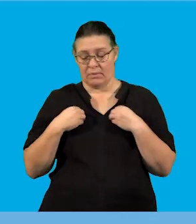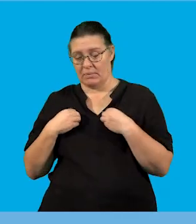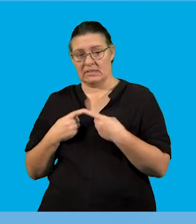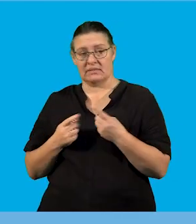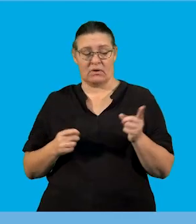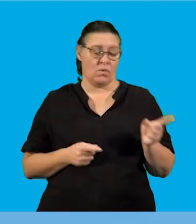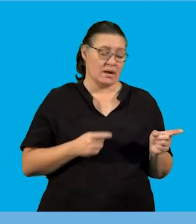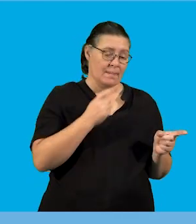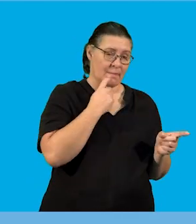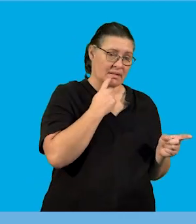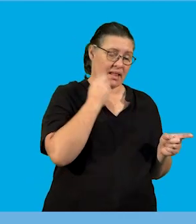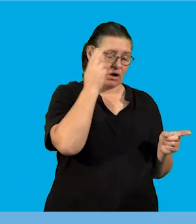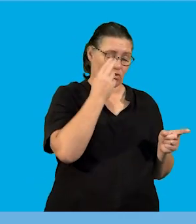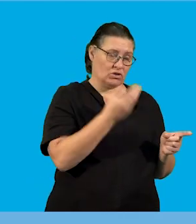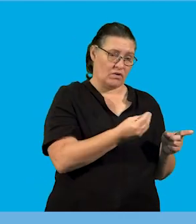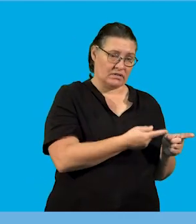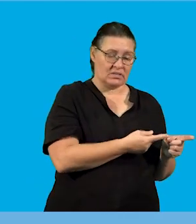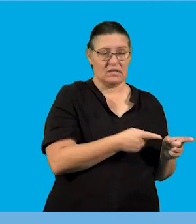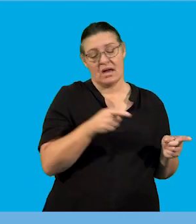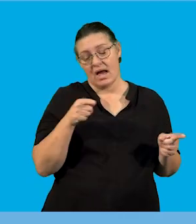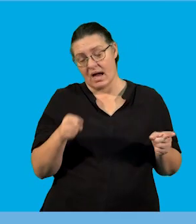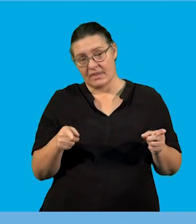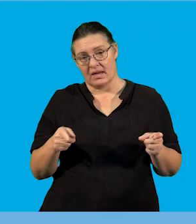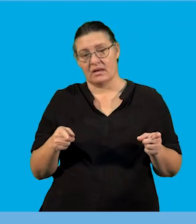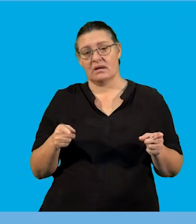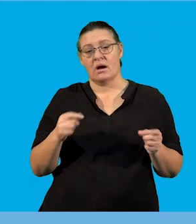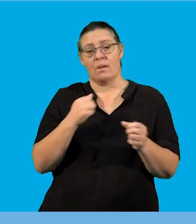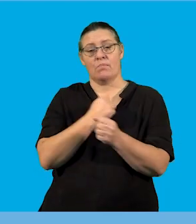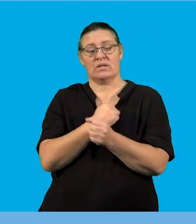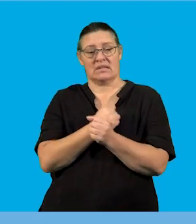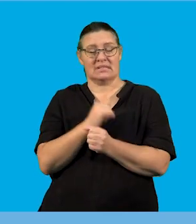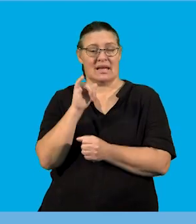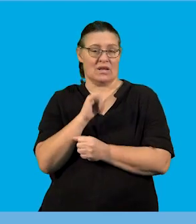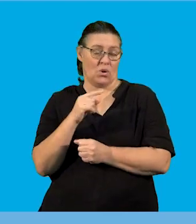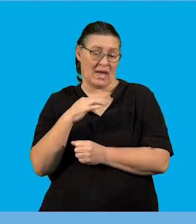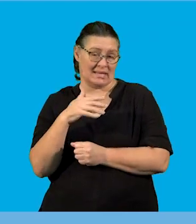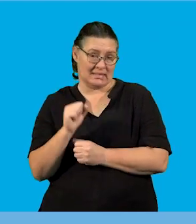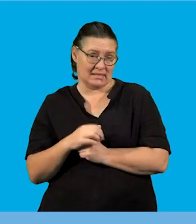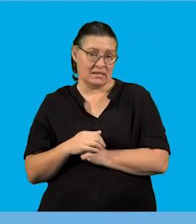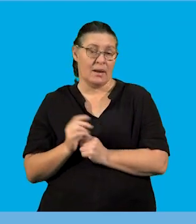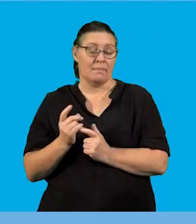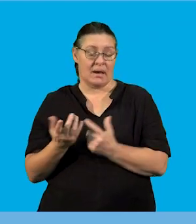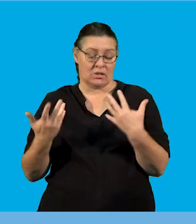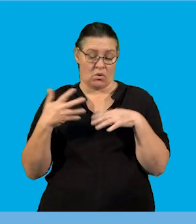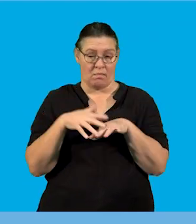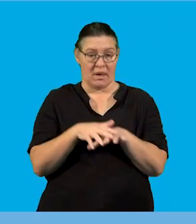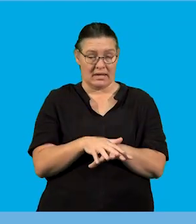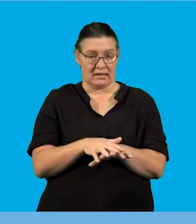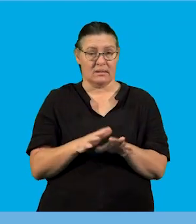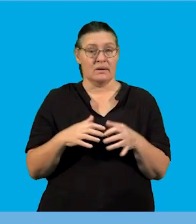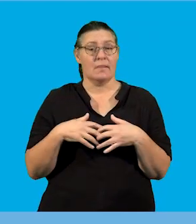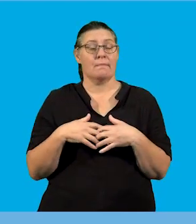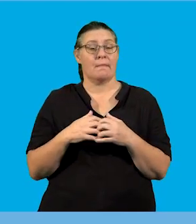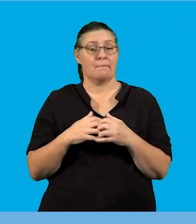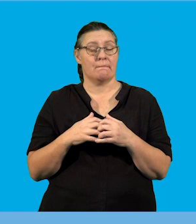have different properties. One is a metal, a gray soft metal, and the other one is a poisonous yellow gas. However,